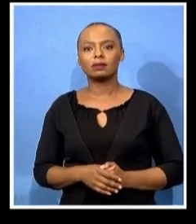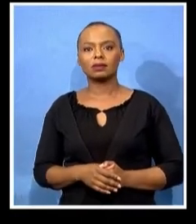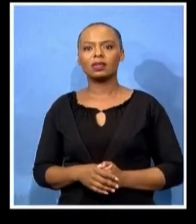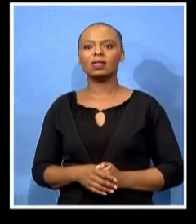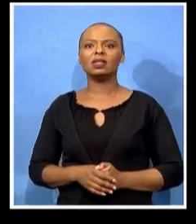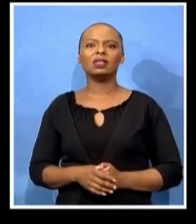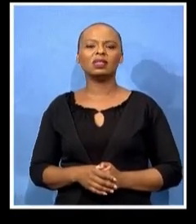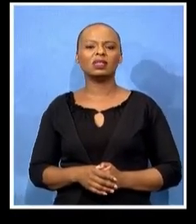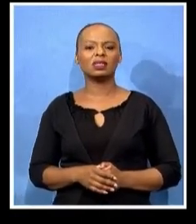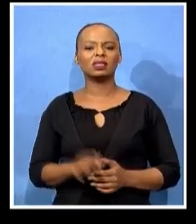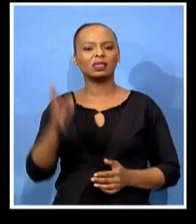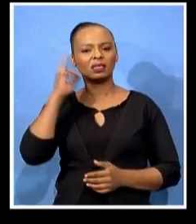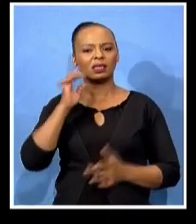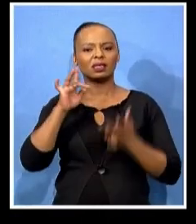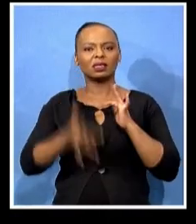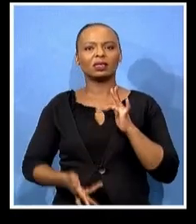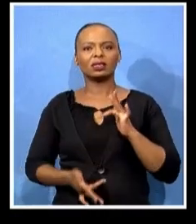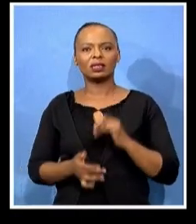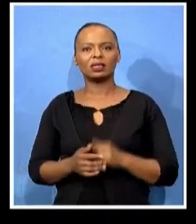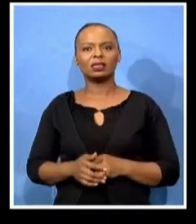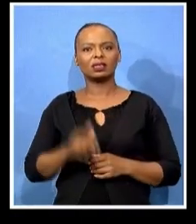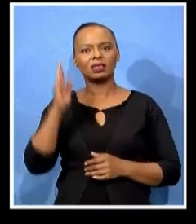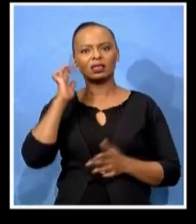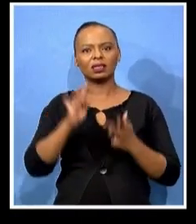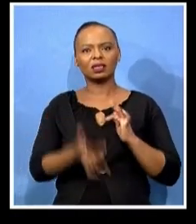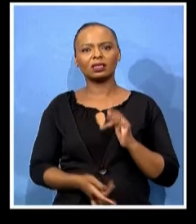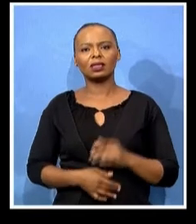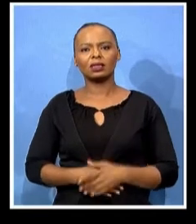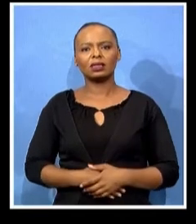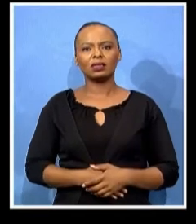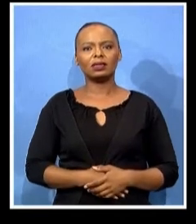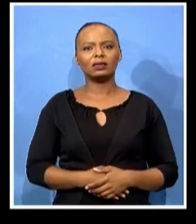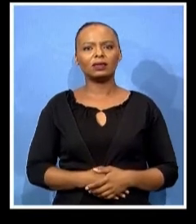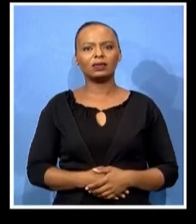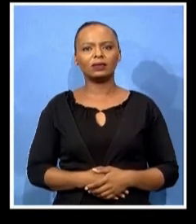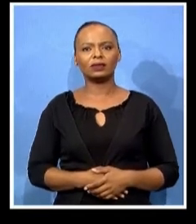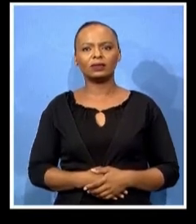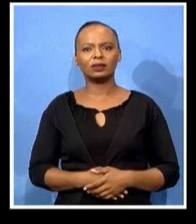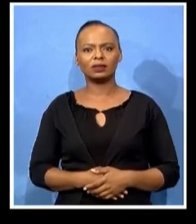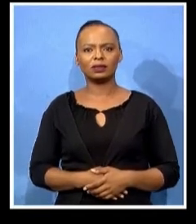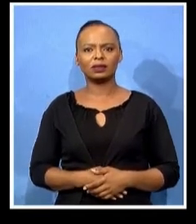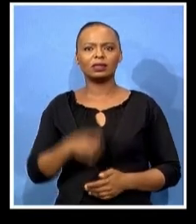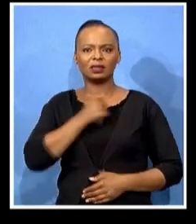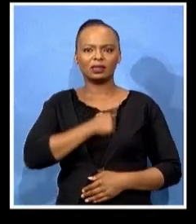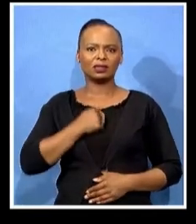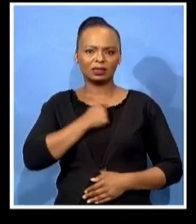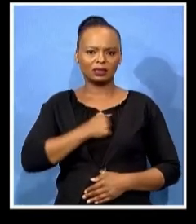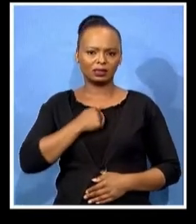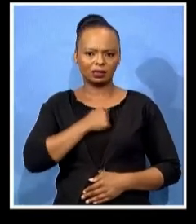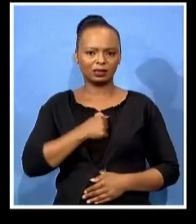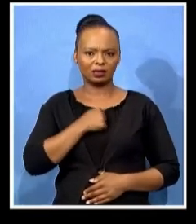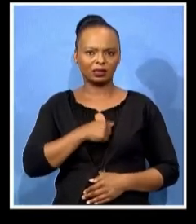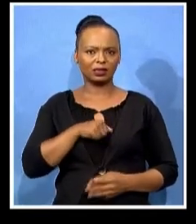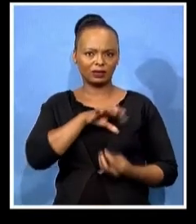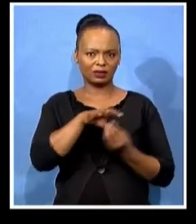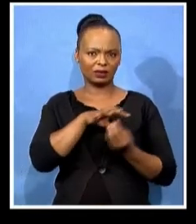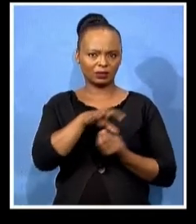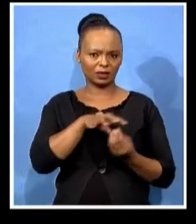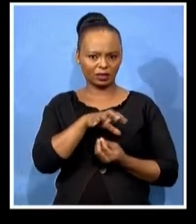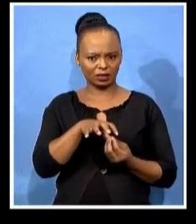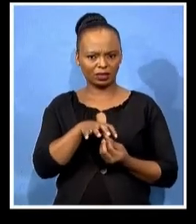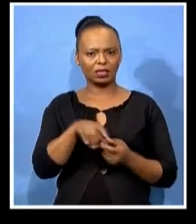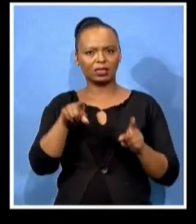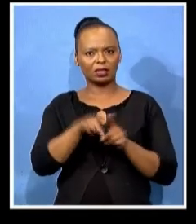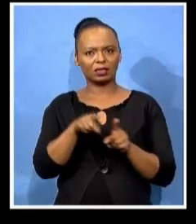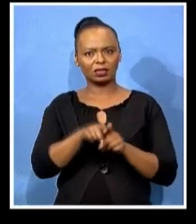I'd like to send my sincerest condolences to the family, and may all of you be deeply comforted during this hard